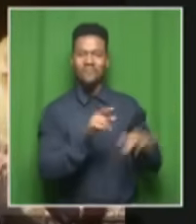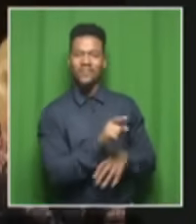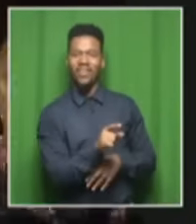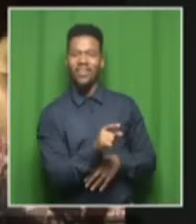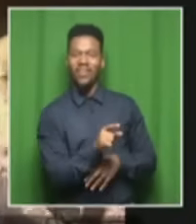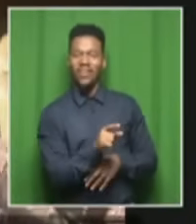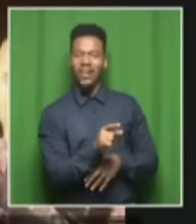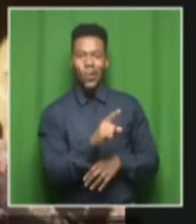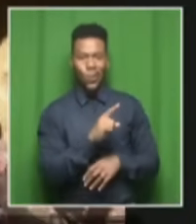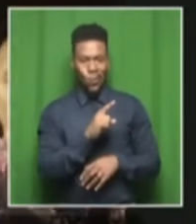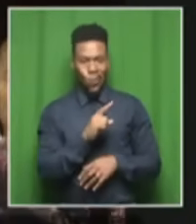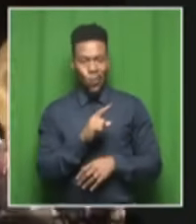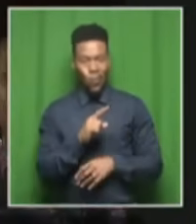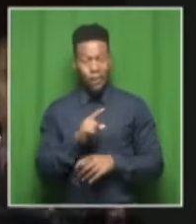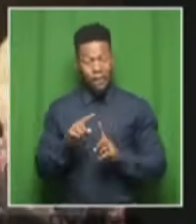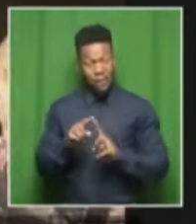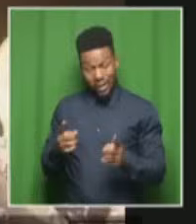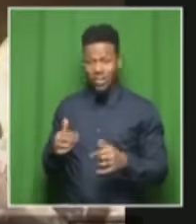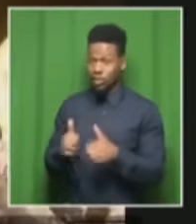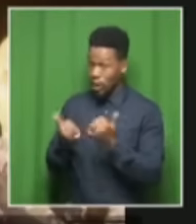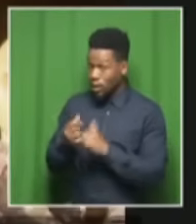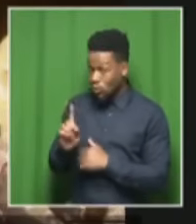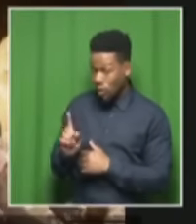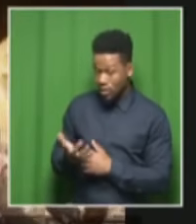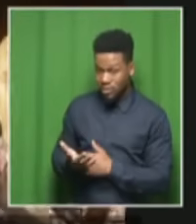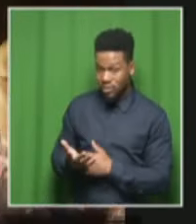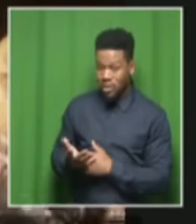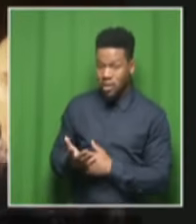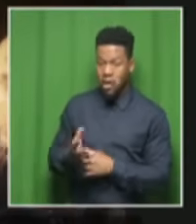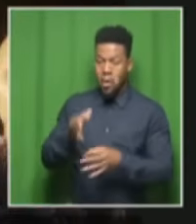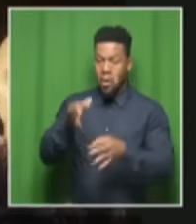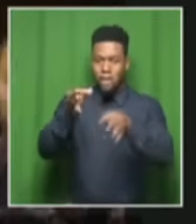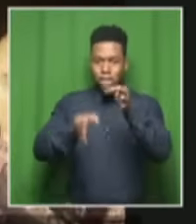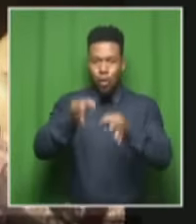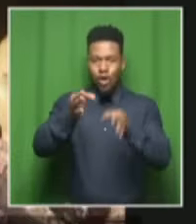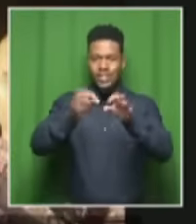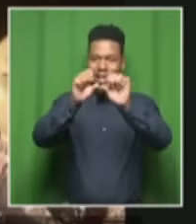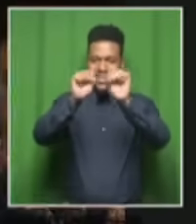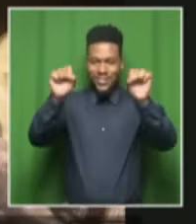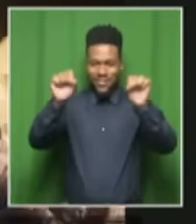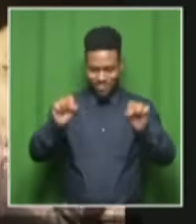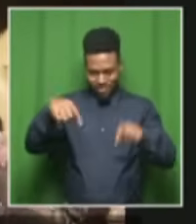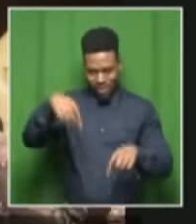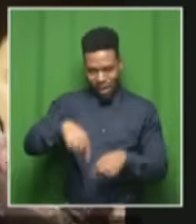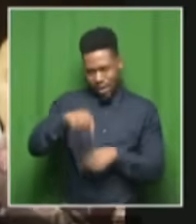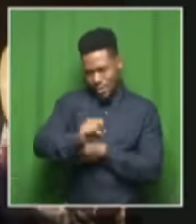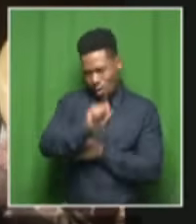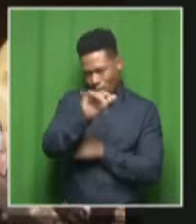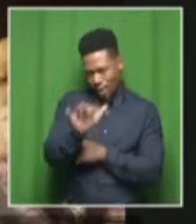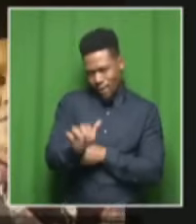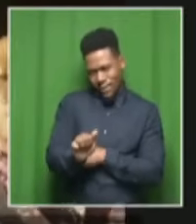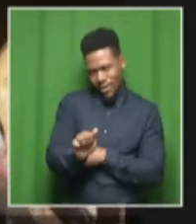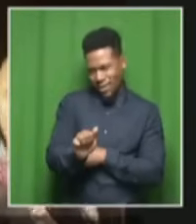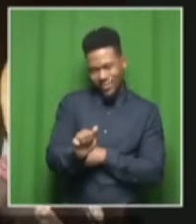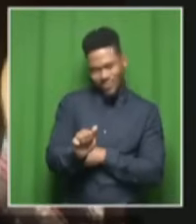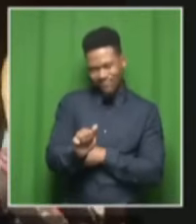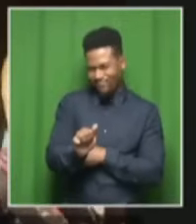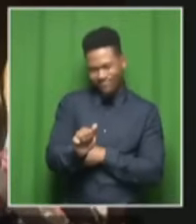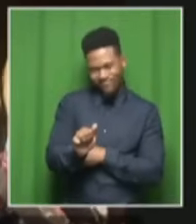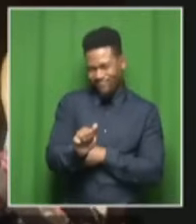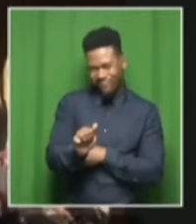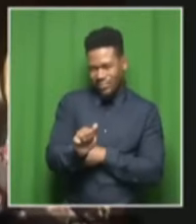they need. But the problem is that the political system in South Africa, you know, often seems to